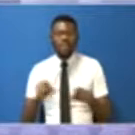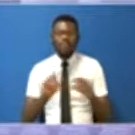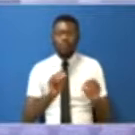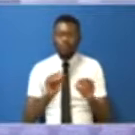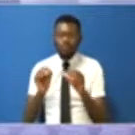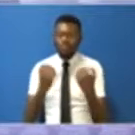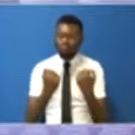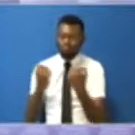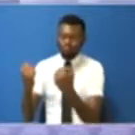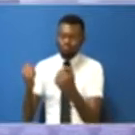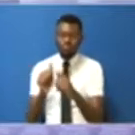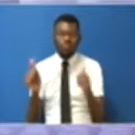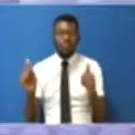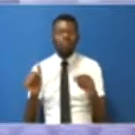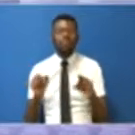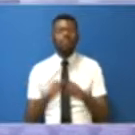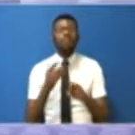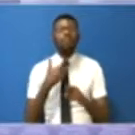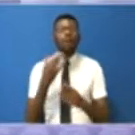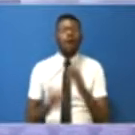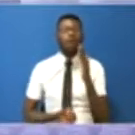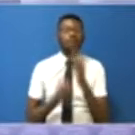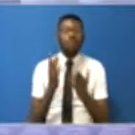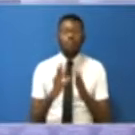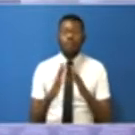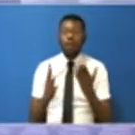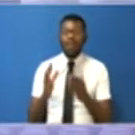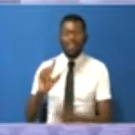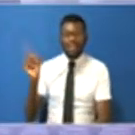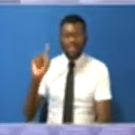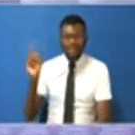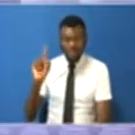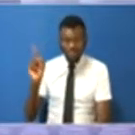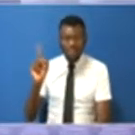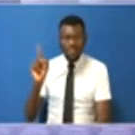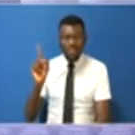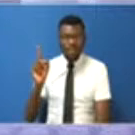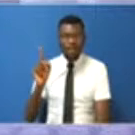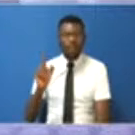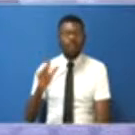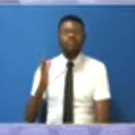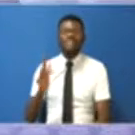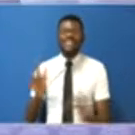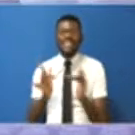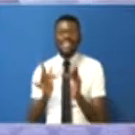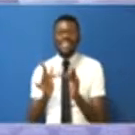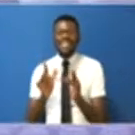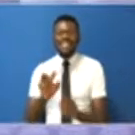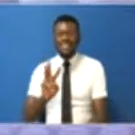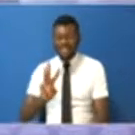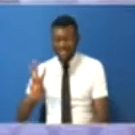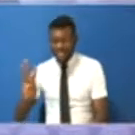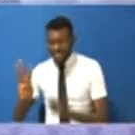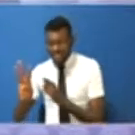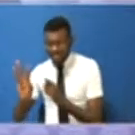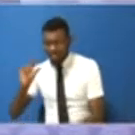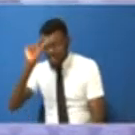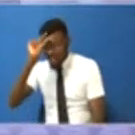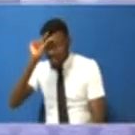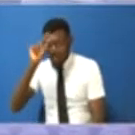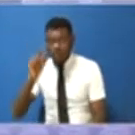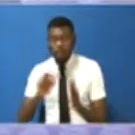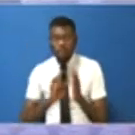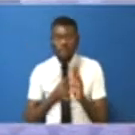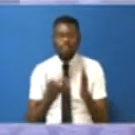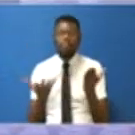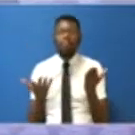transport we are going to form what i'm calling the nairobi go portal it's really e-government making sure every we